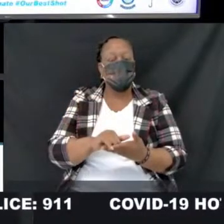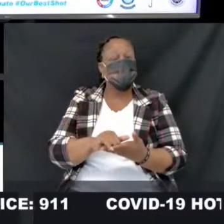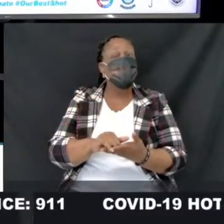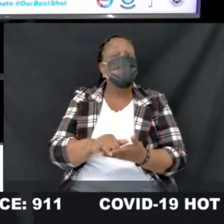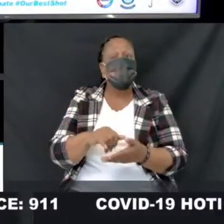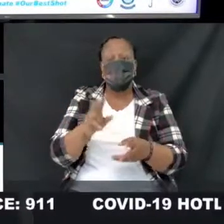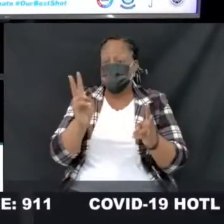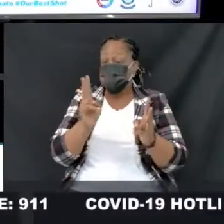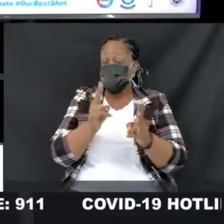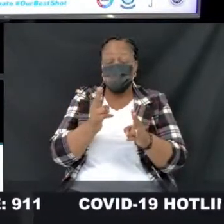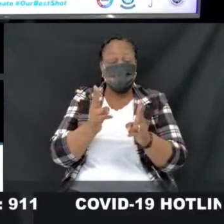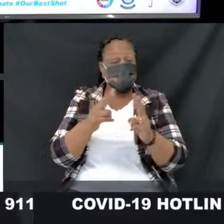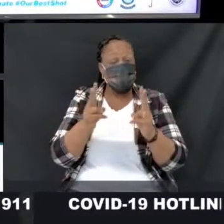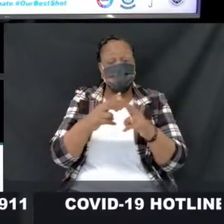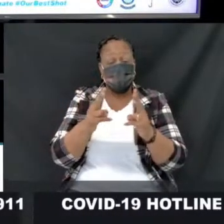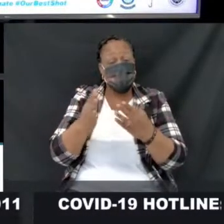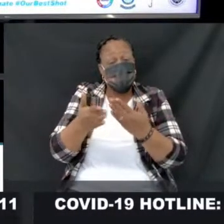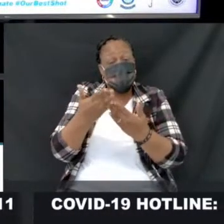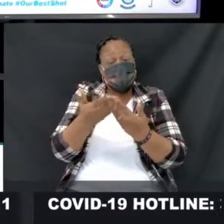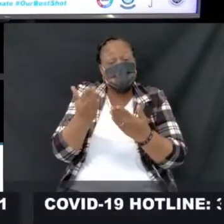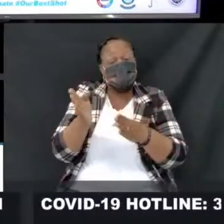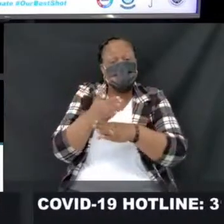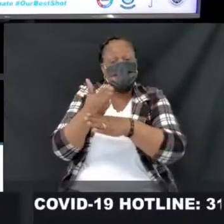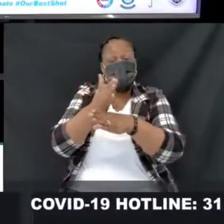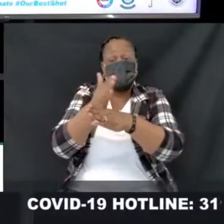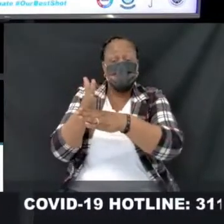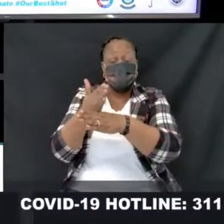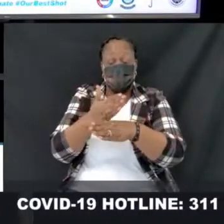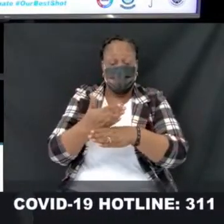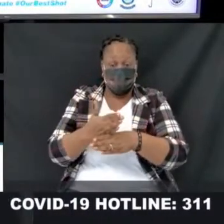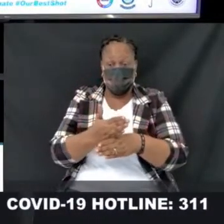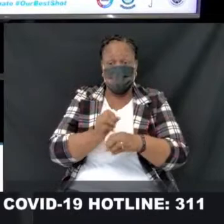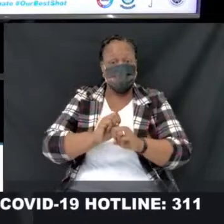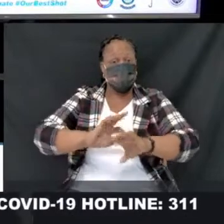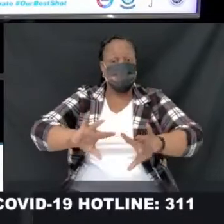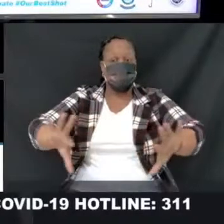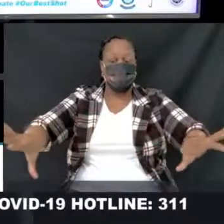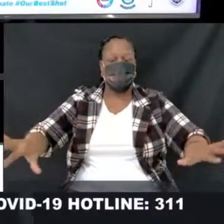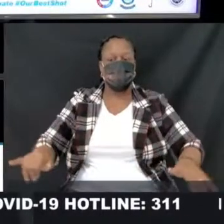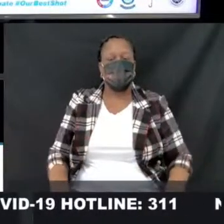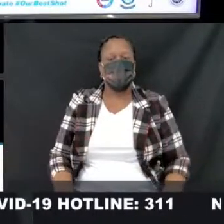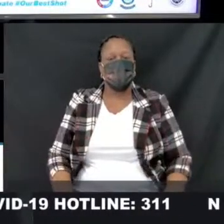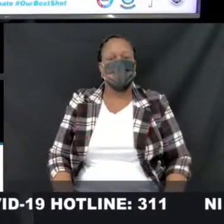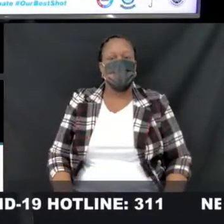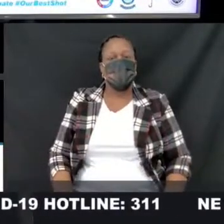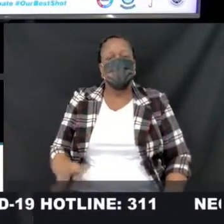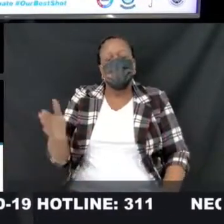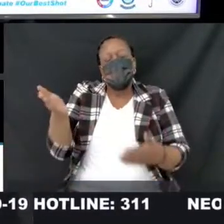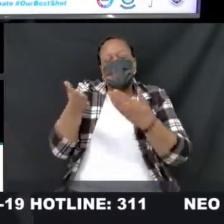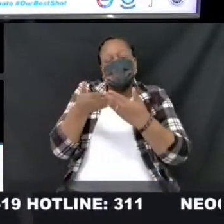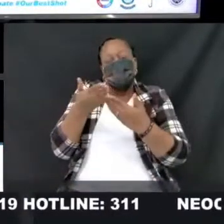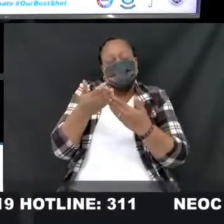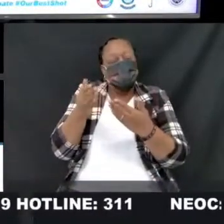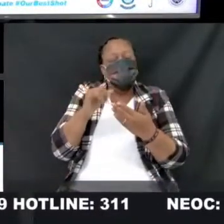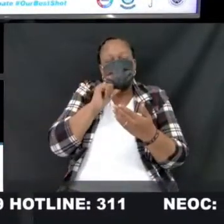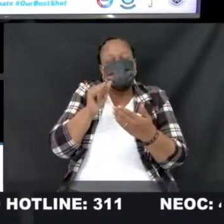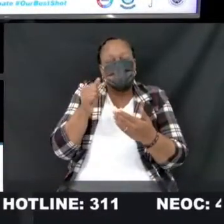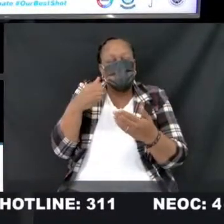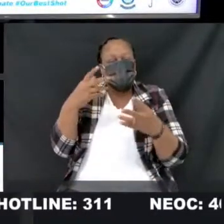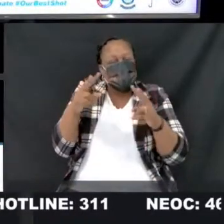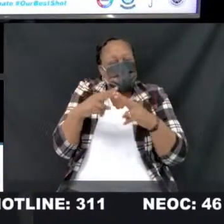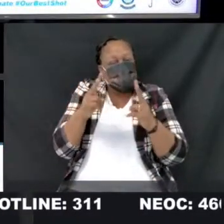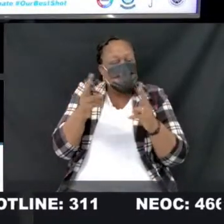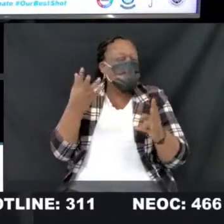highly transmissible. 2, it presents less severe disease and a low risk of death.